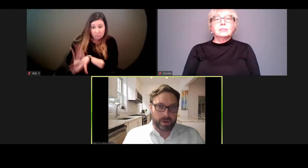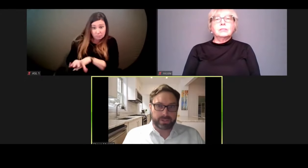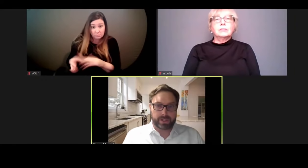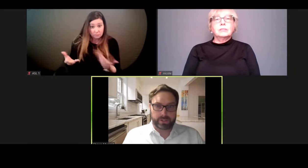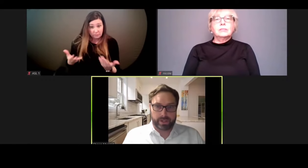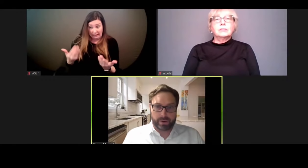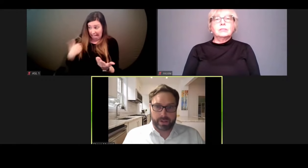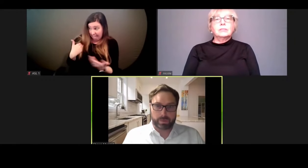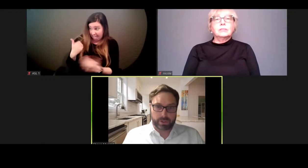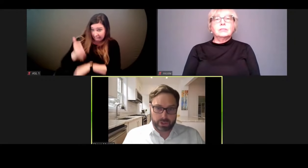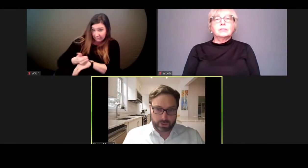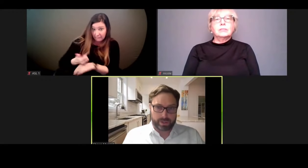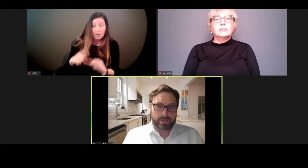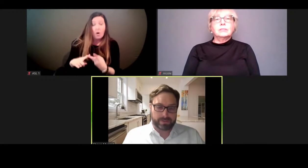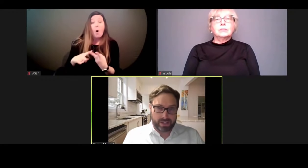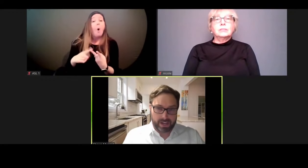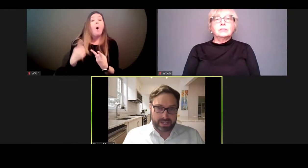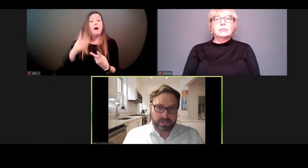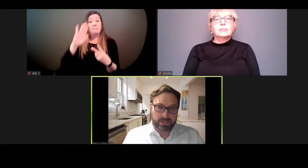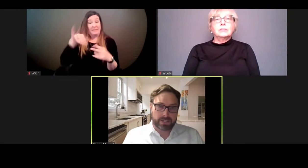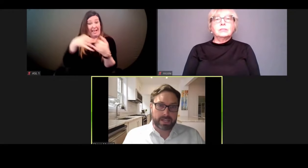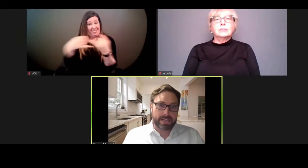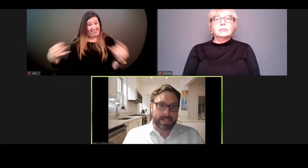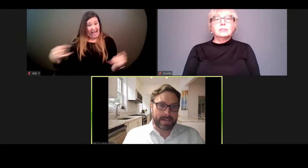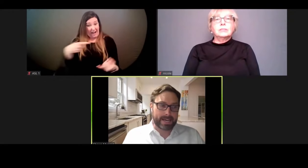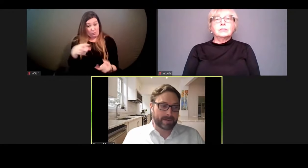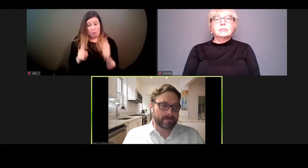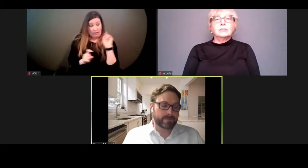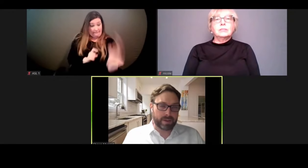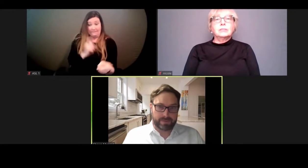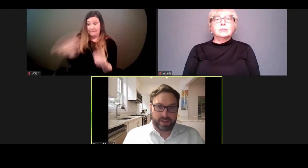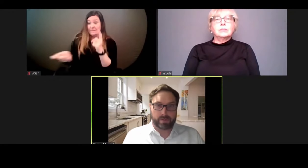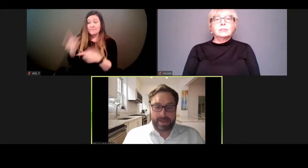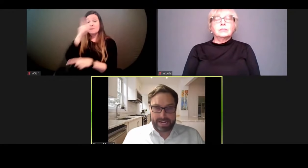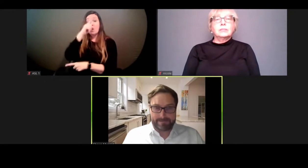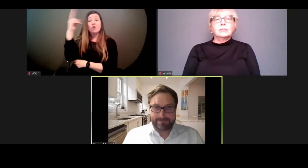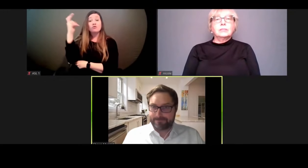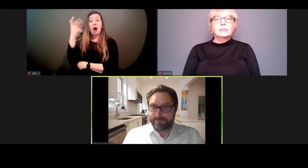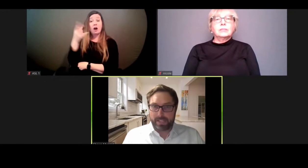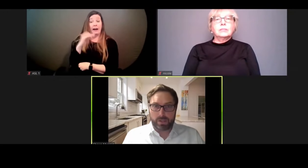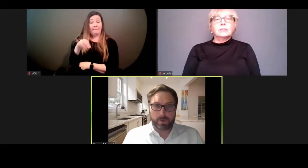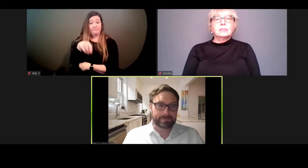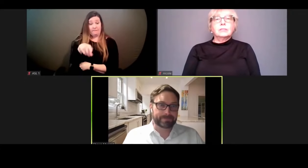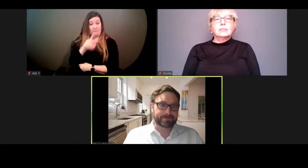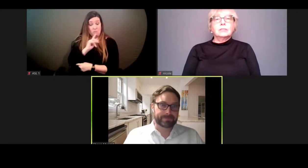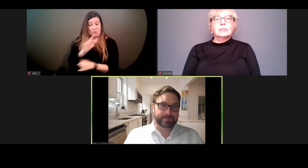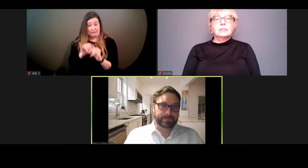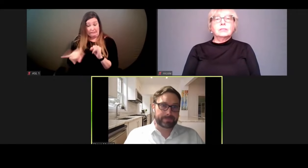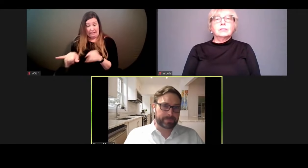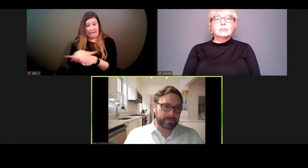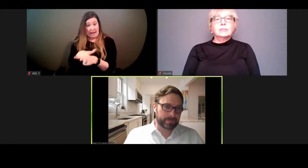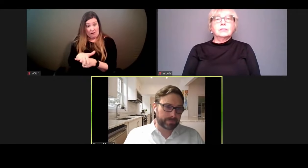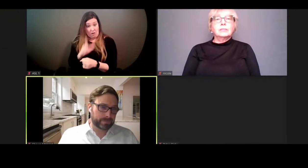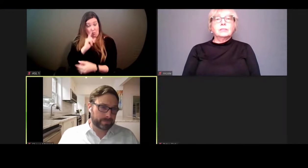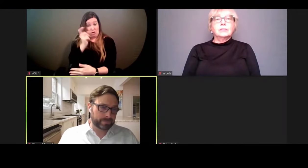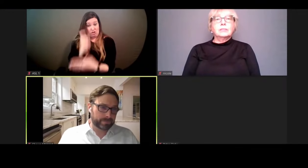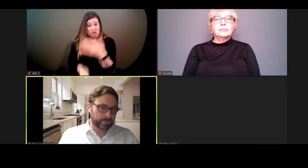the residential areas with strict fines if they remain? Thank you.